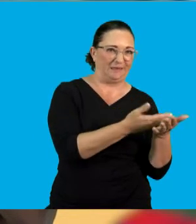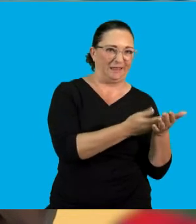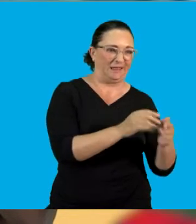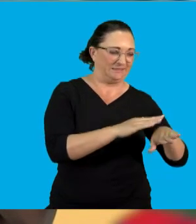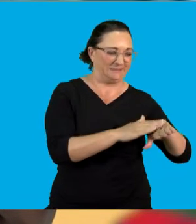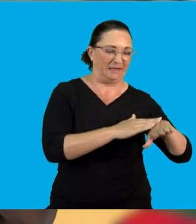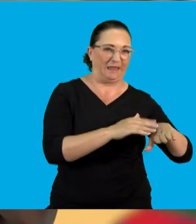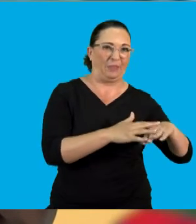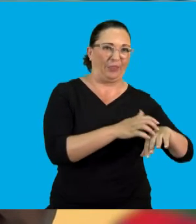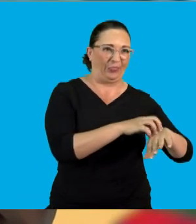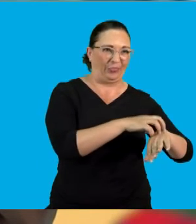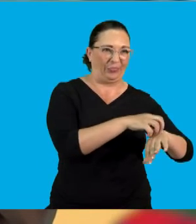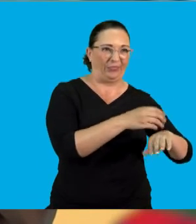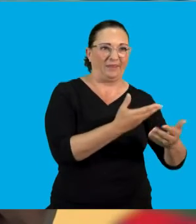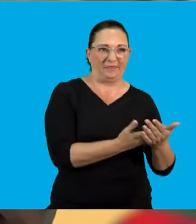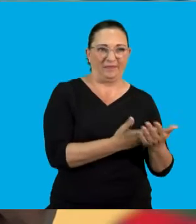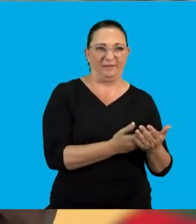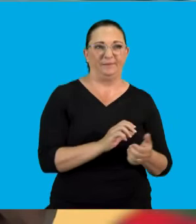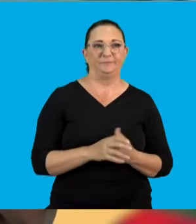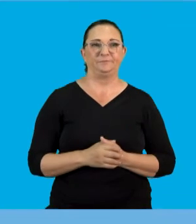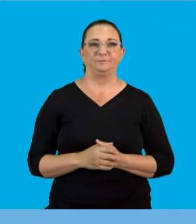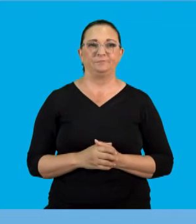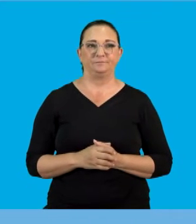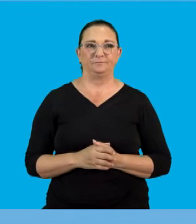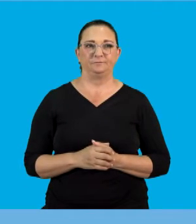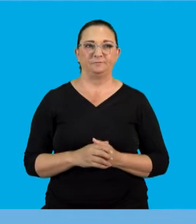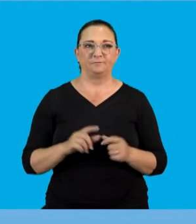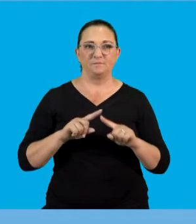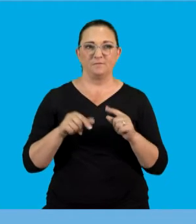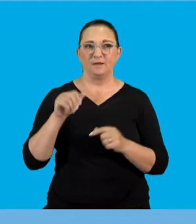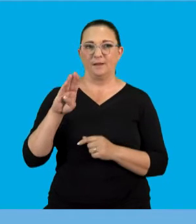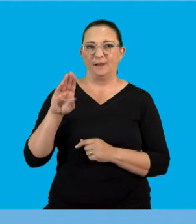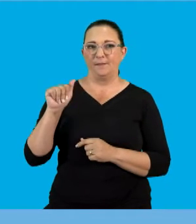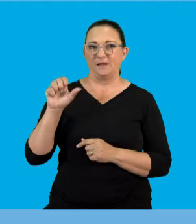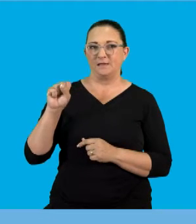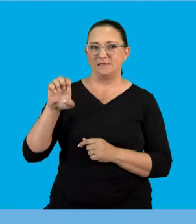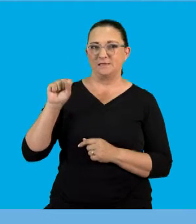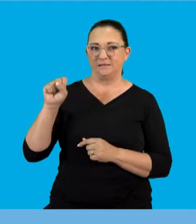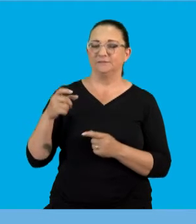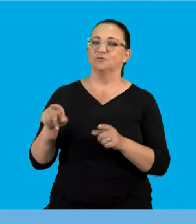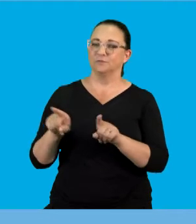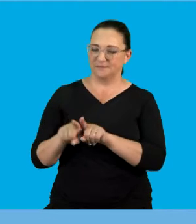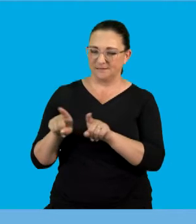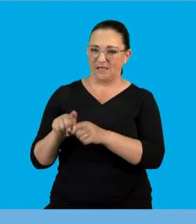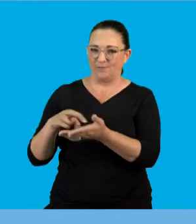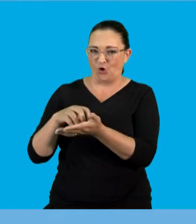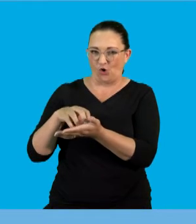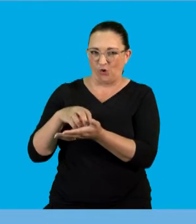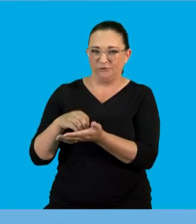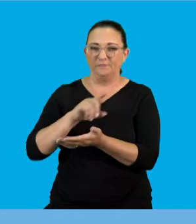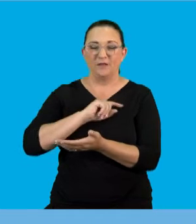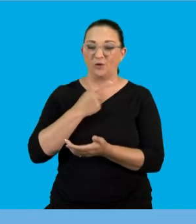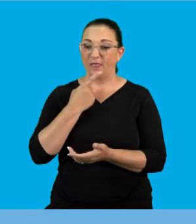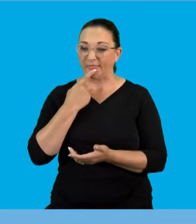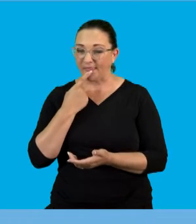very corrosive, so they can damage your skin and even kill you at that. Now, bases are also corrosive, so as I've said,